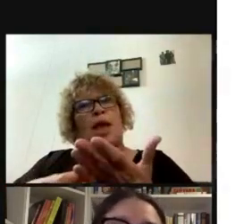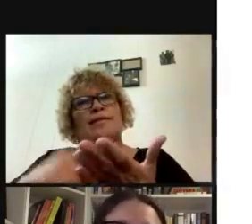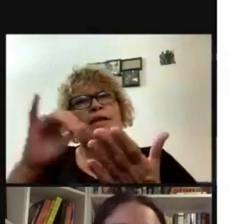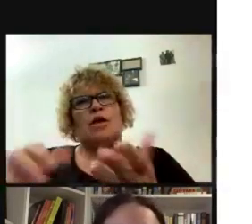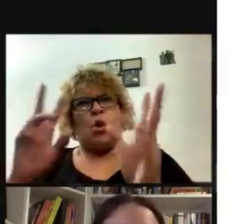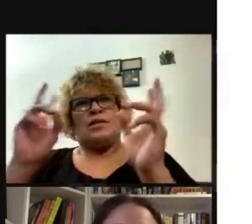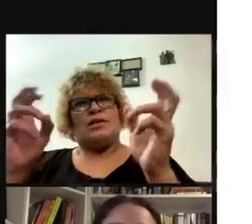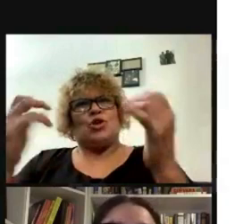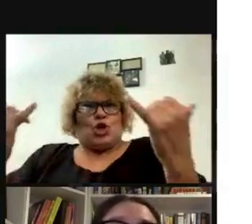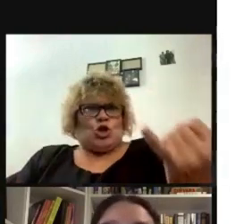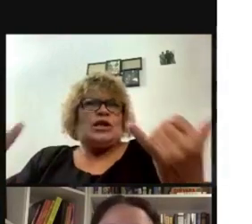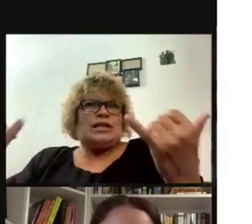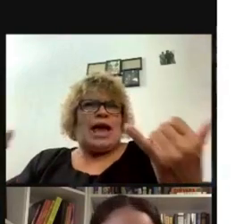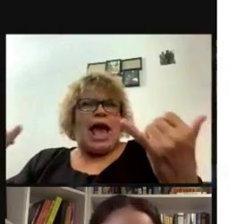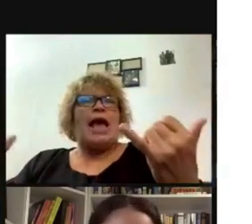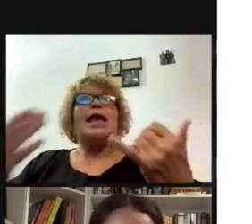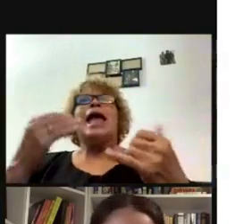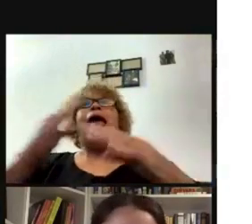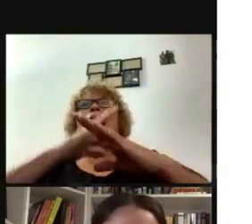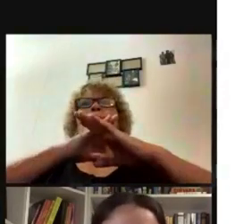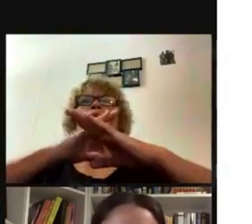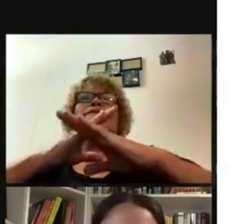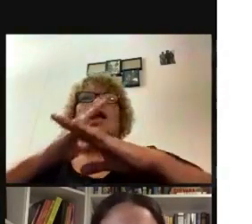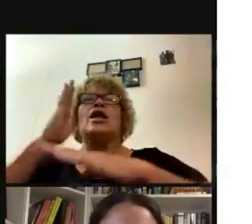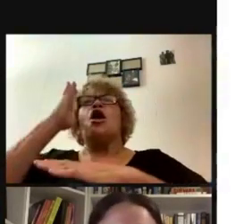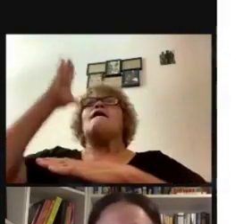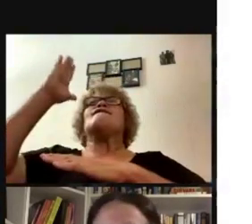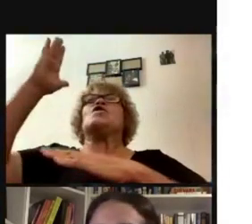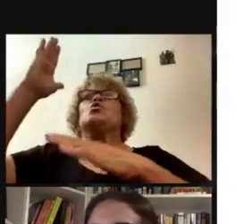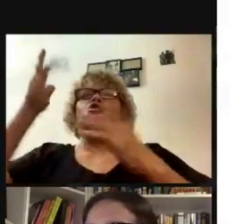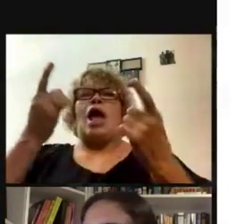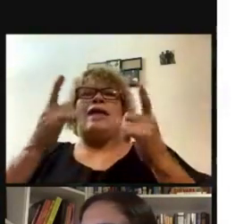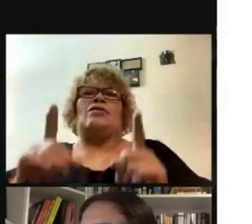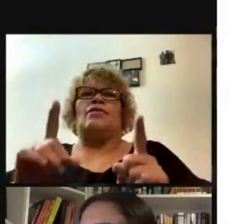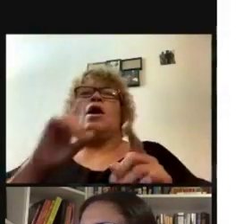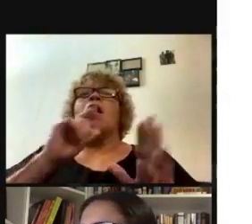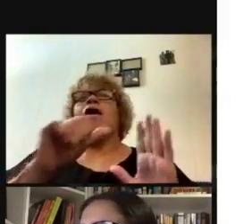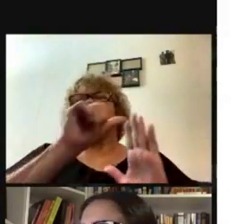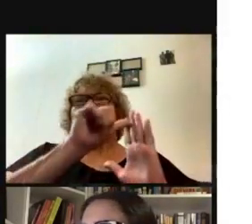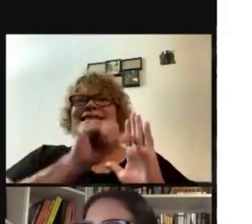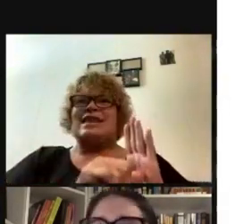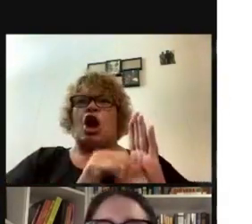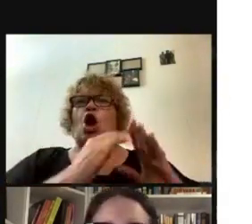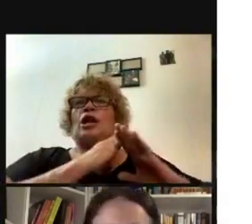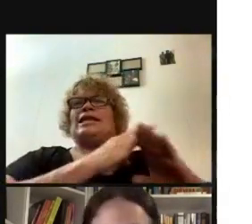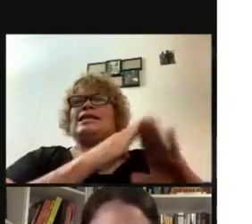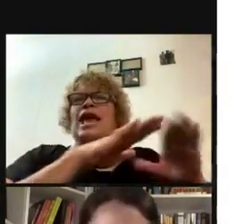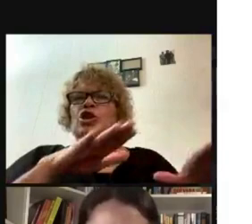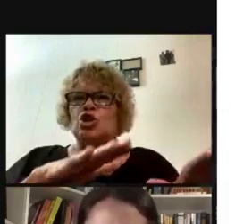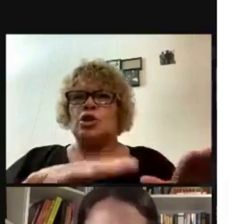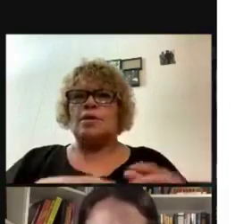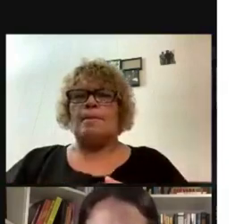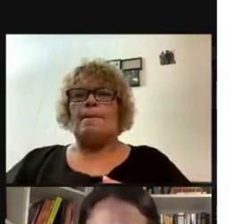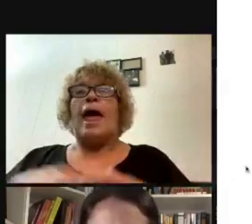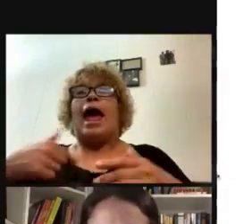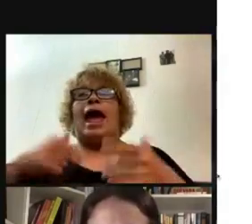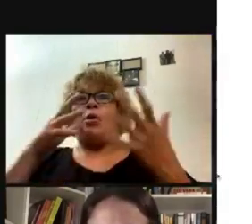today and prevent future episodes of sterilization abuse? I'll end